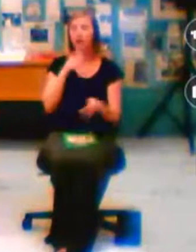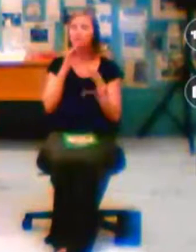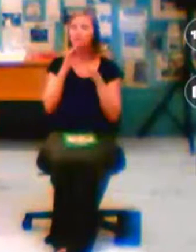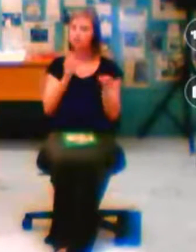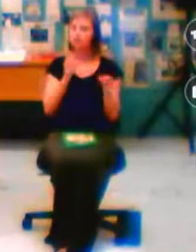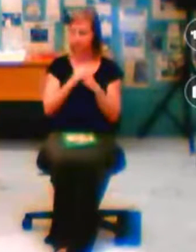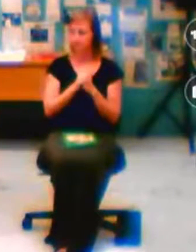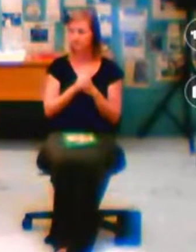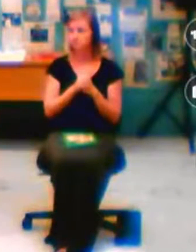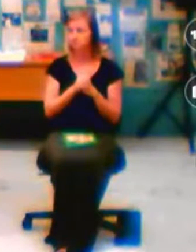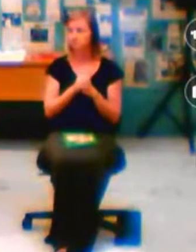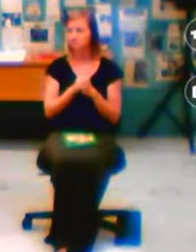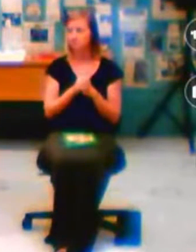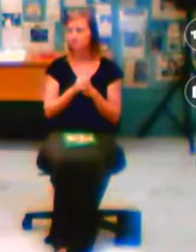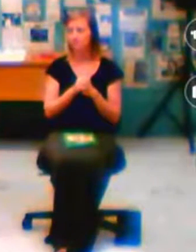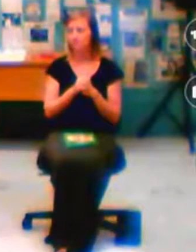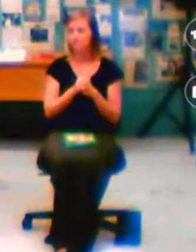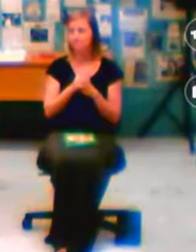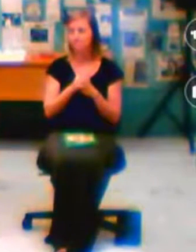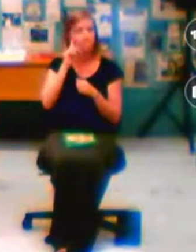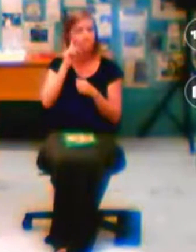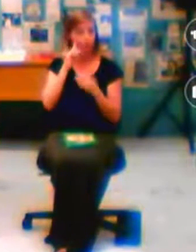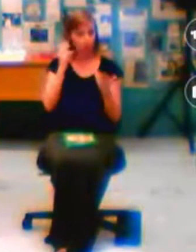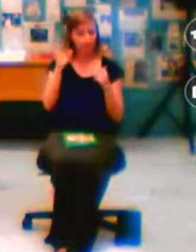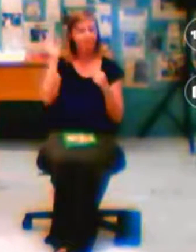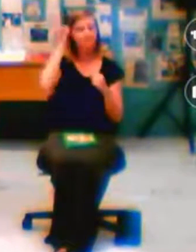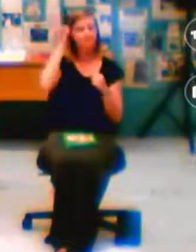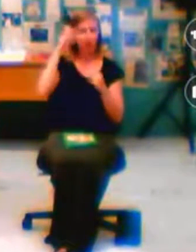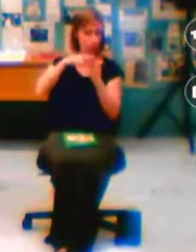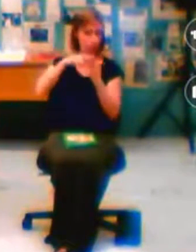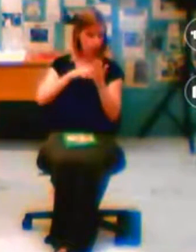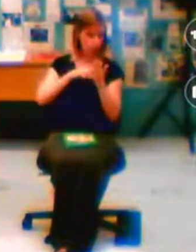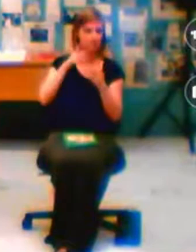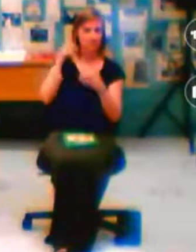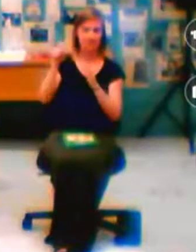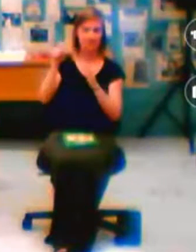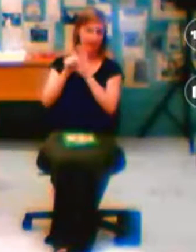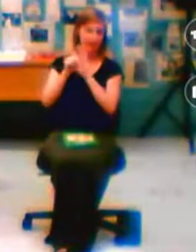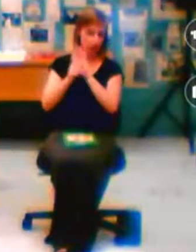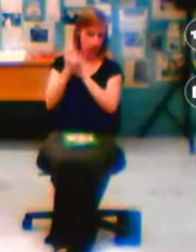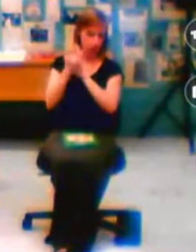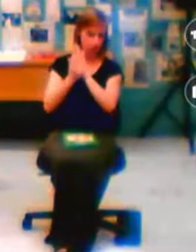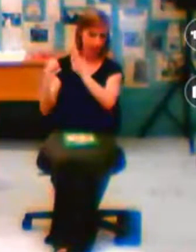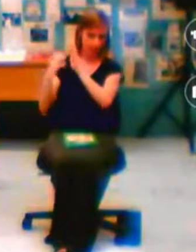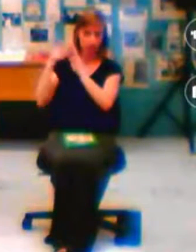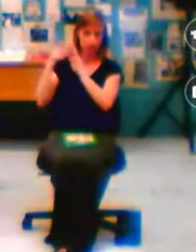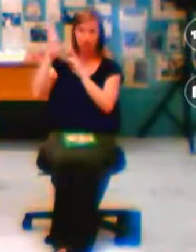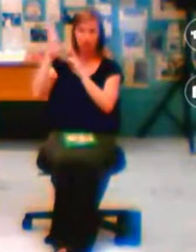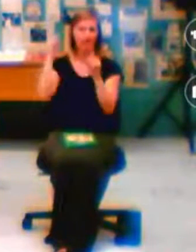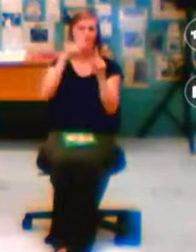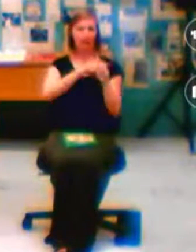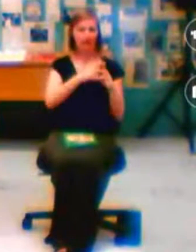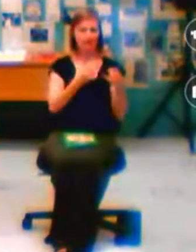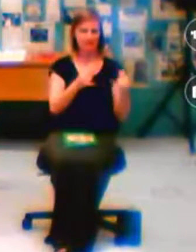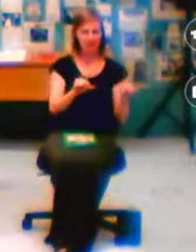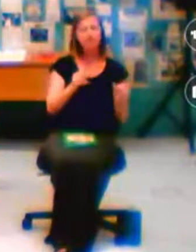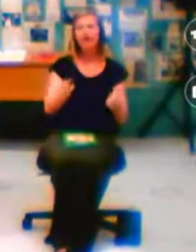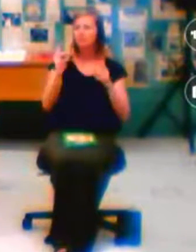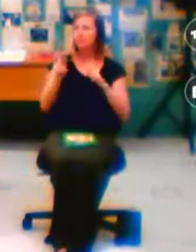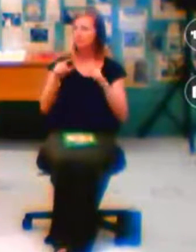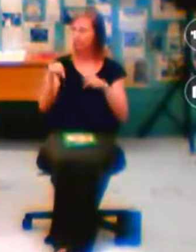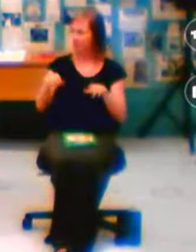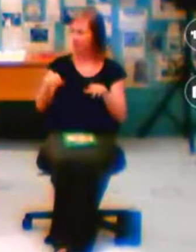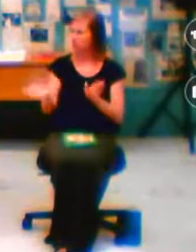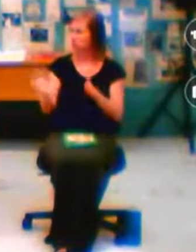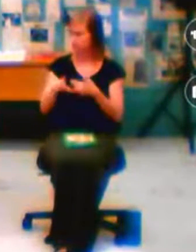particularly in our health benefits packages through Medicaid. And what I mean by that is I've heard